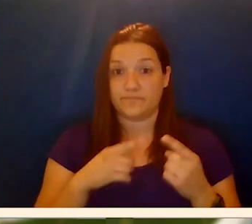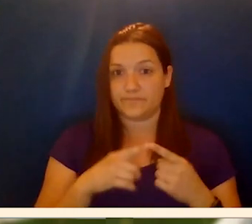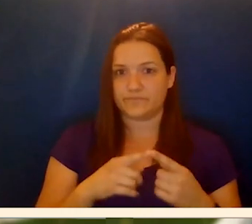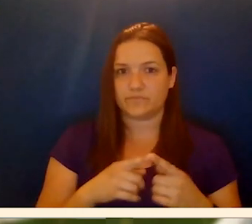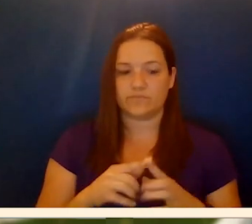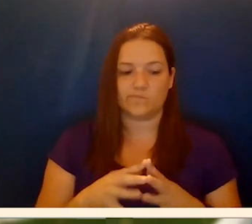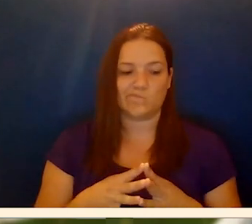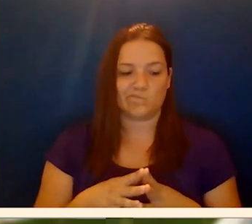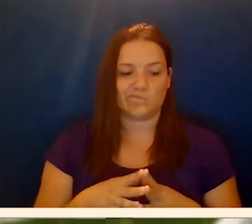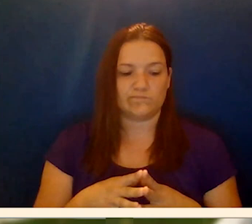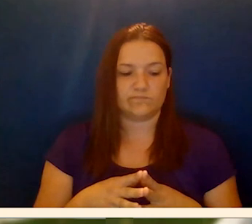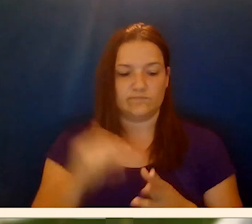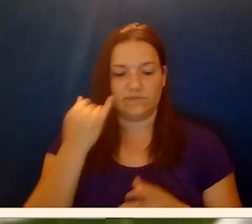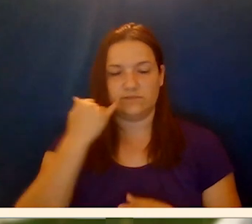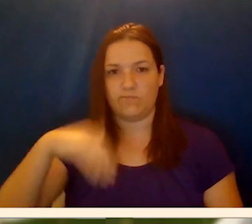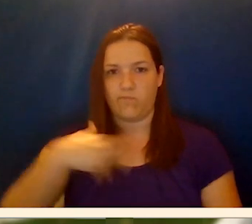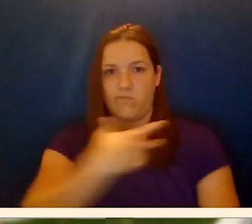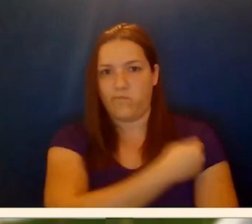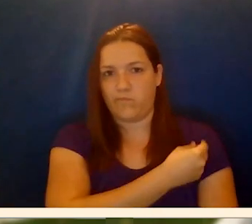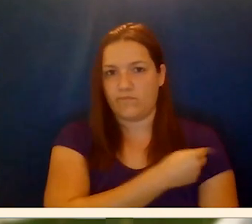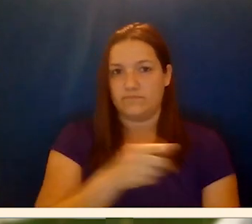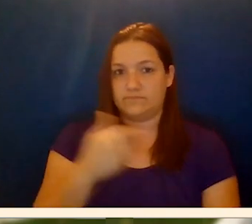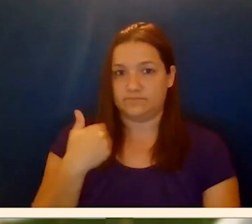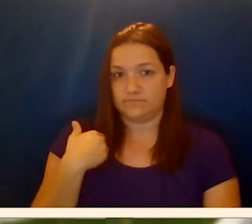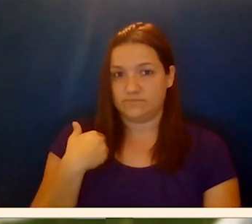they ever had the virus, and if so, when?